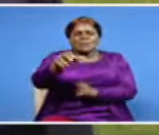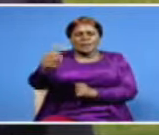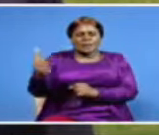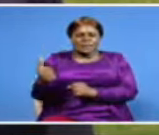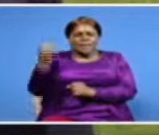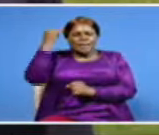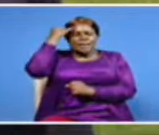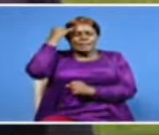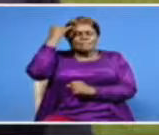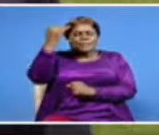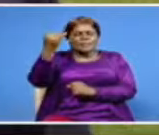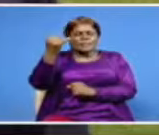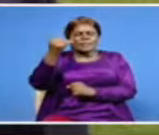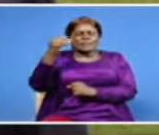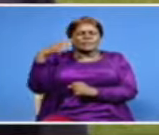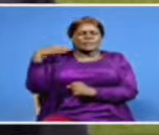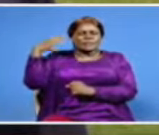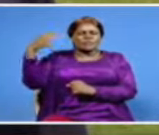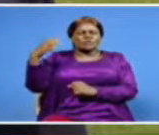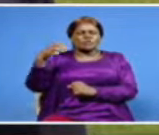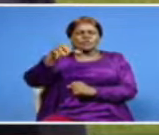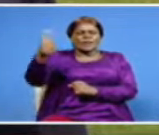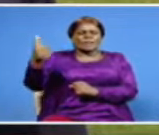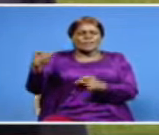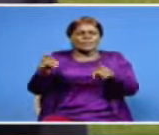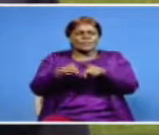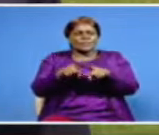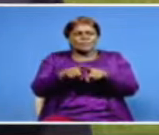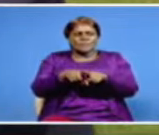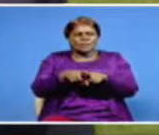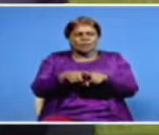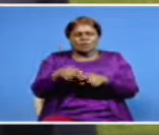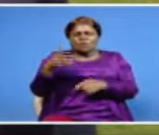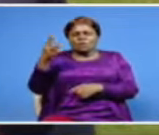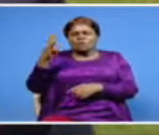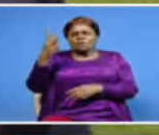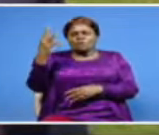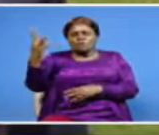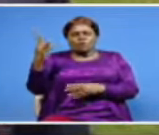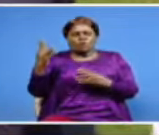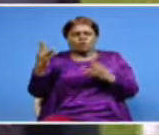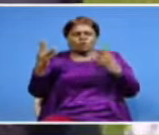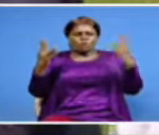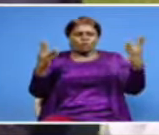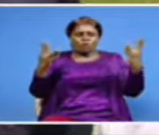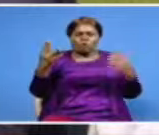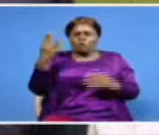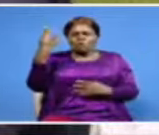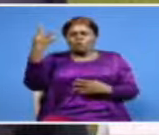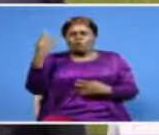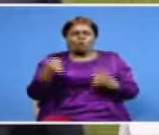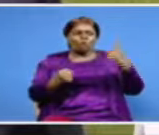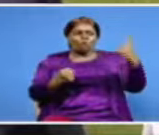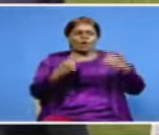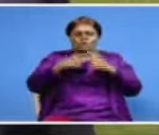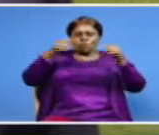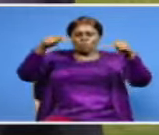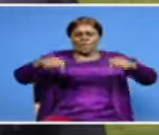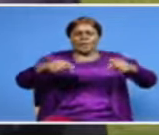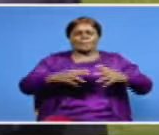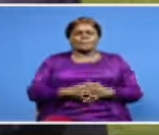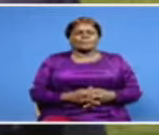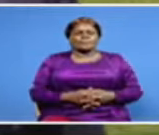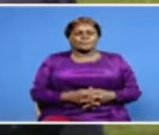even imagine the Africa Championships. The 4x1 and 4x4, most of them come from Western.